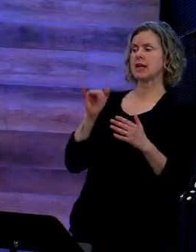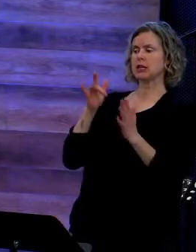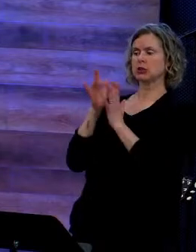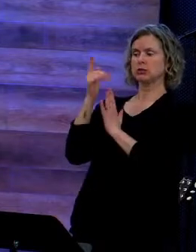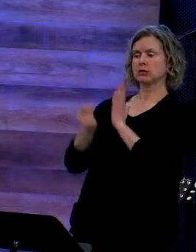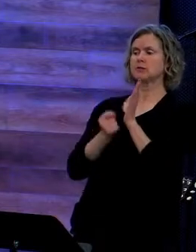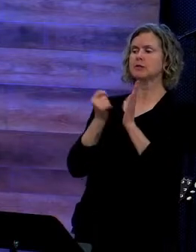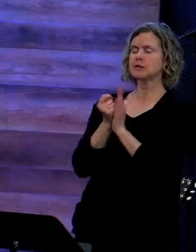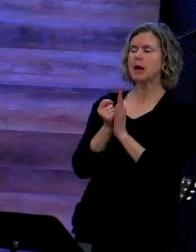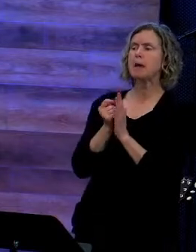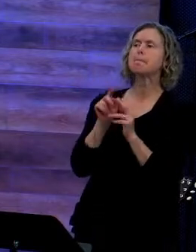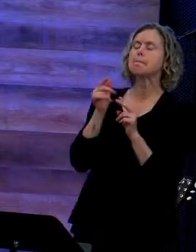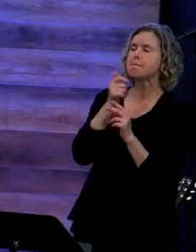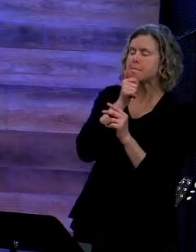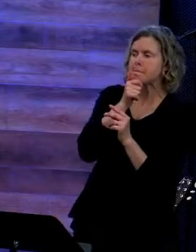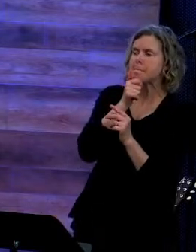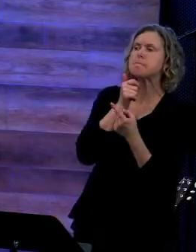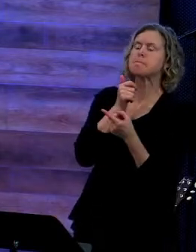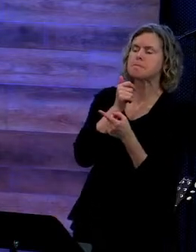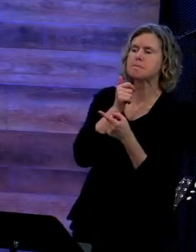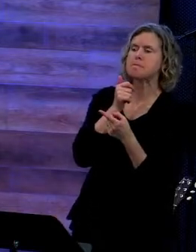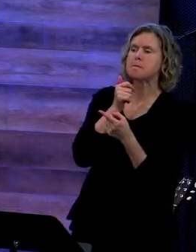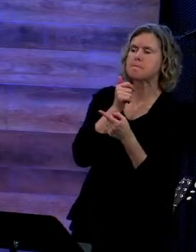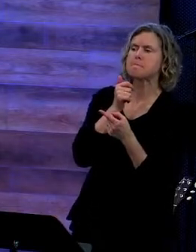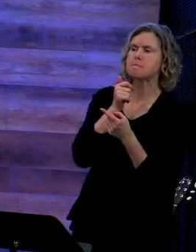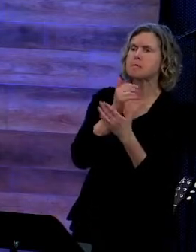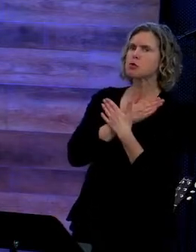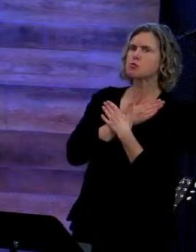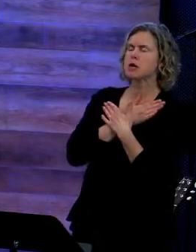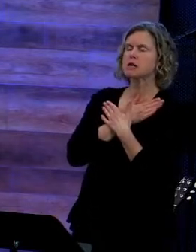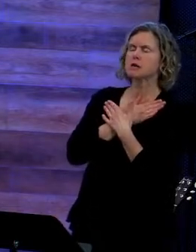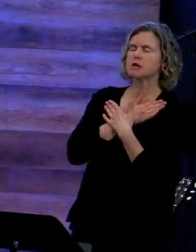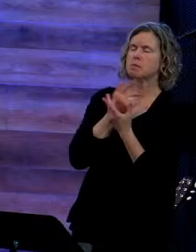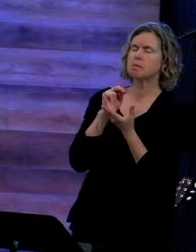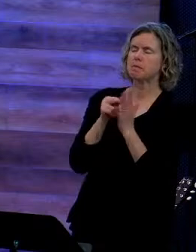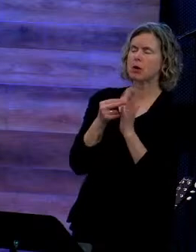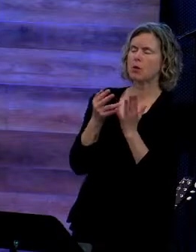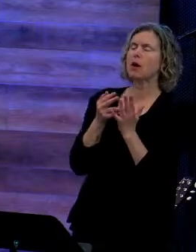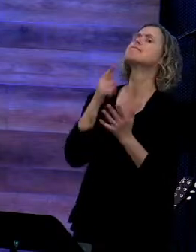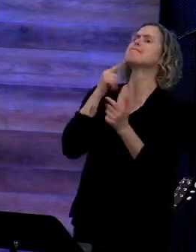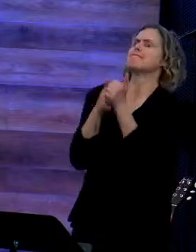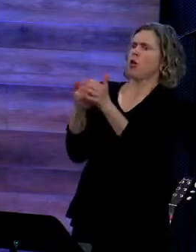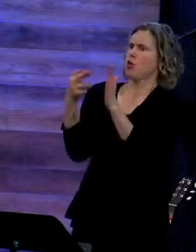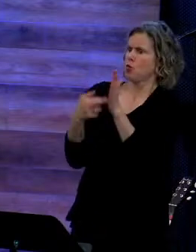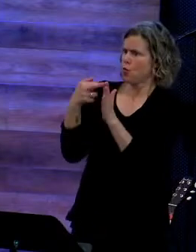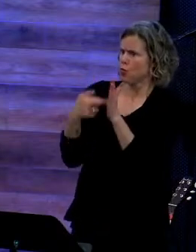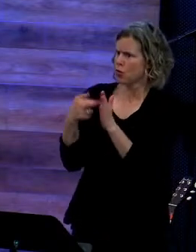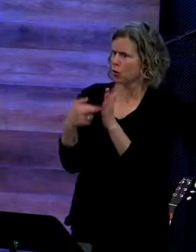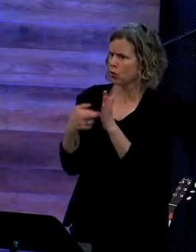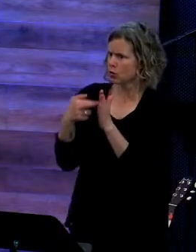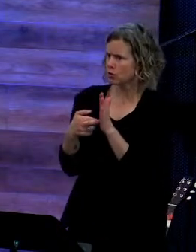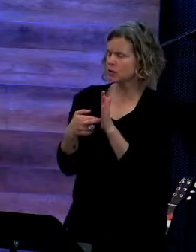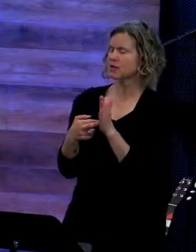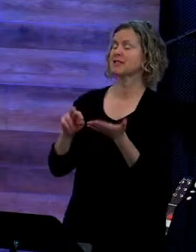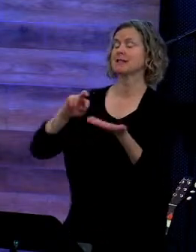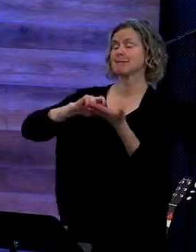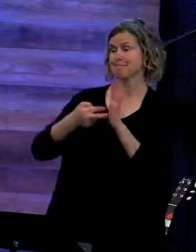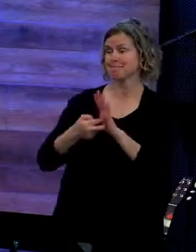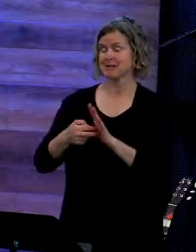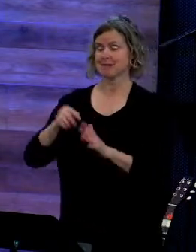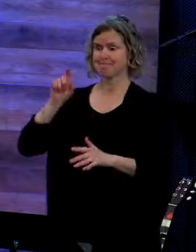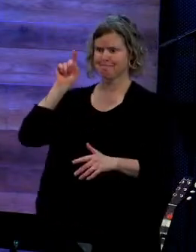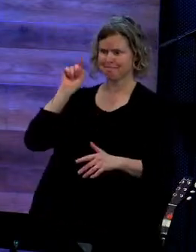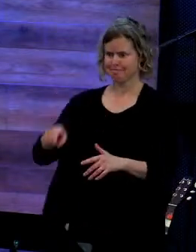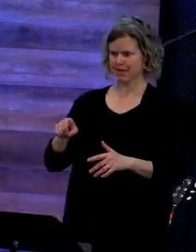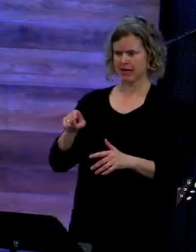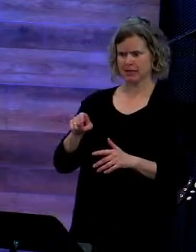rules, by practicing a very strict adherence to the Sabbath. So the Sabbath becomes not a weekly reminder of eternal rest,